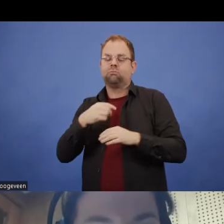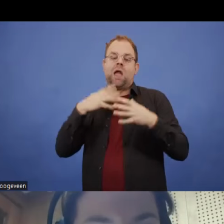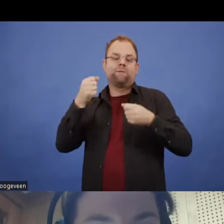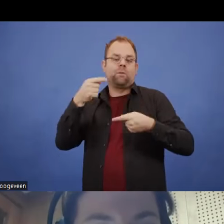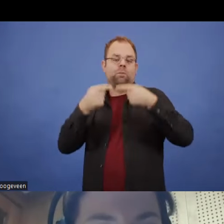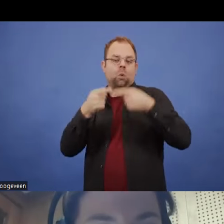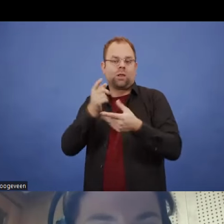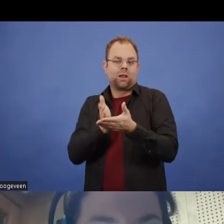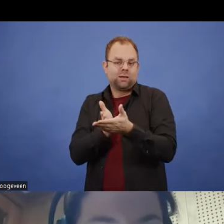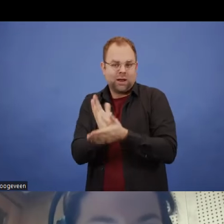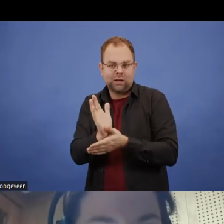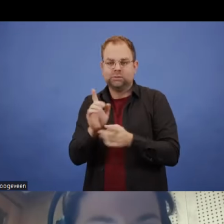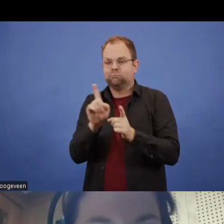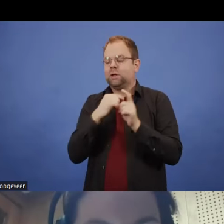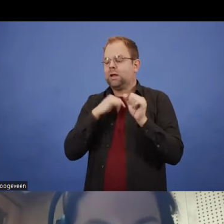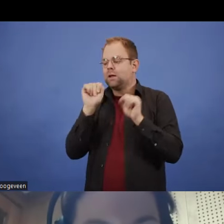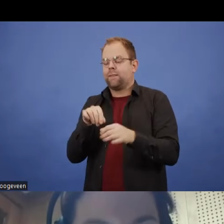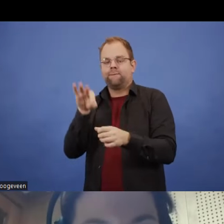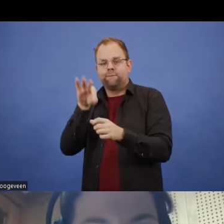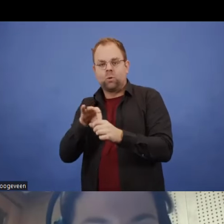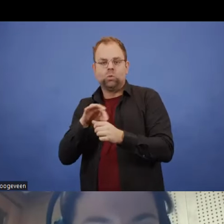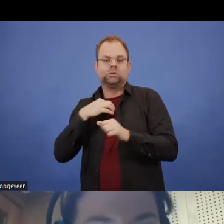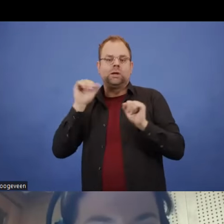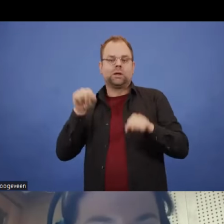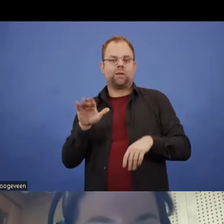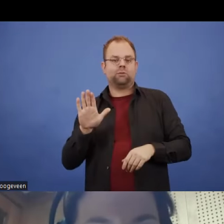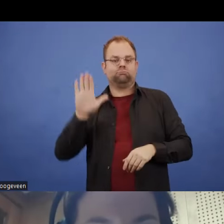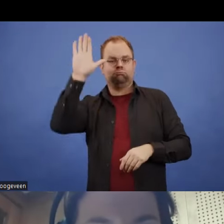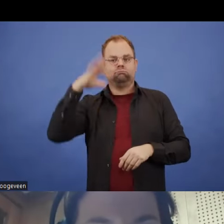the duty to perform military service.